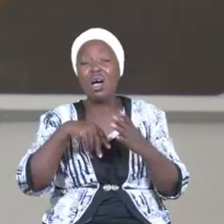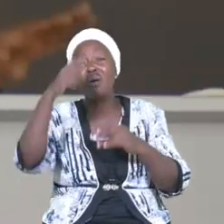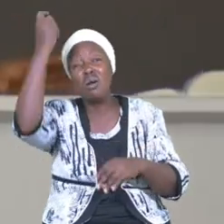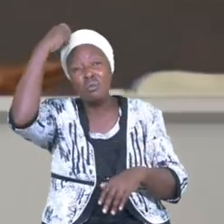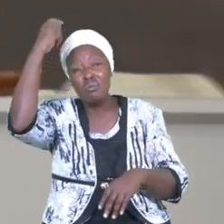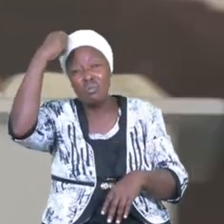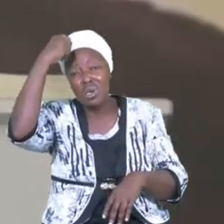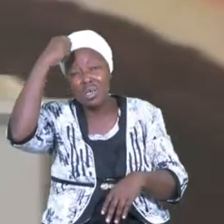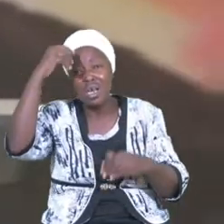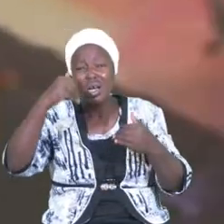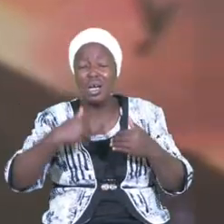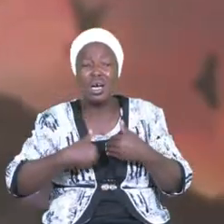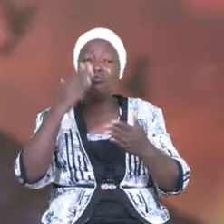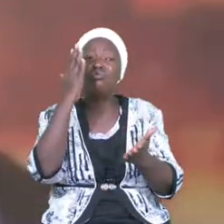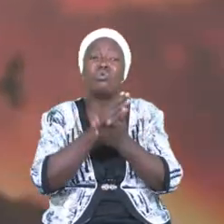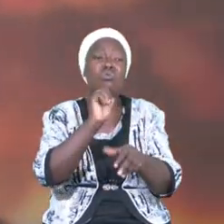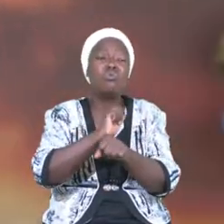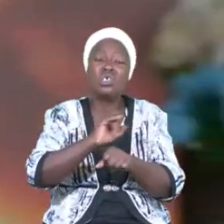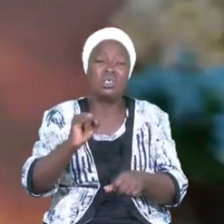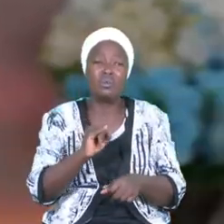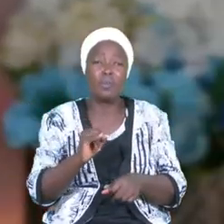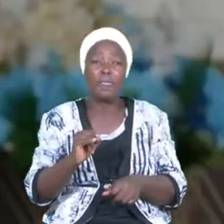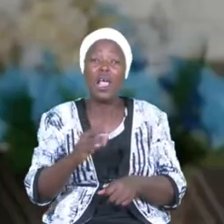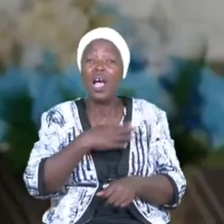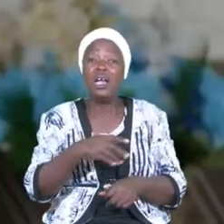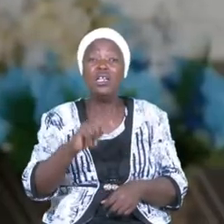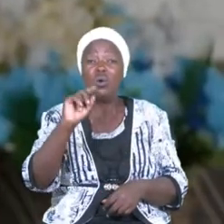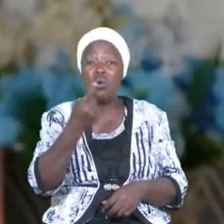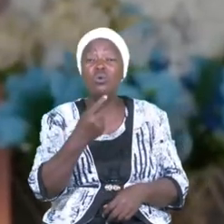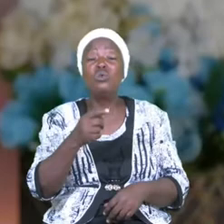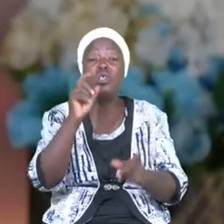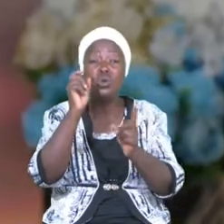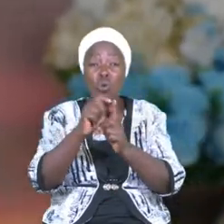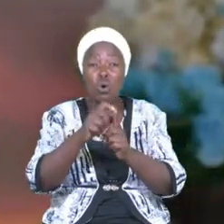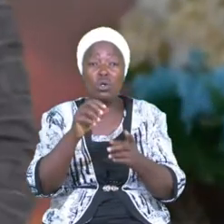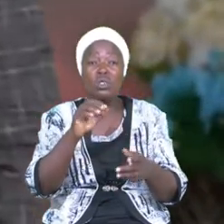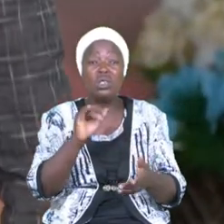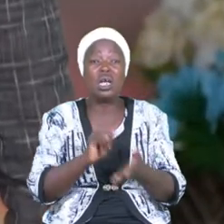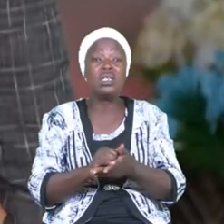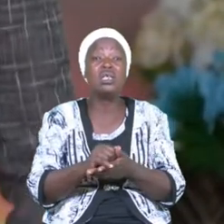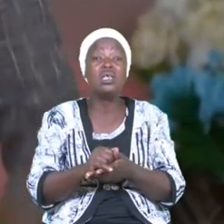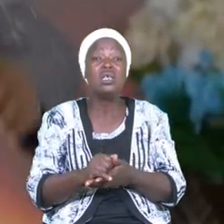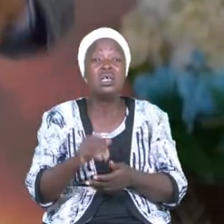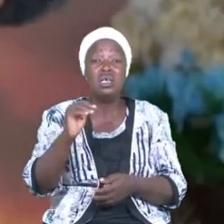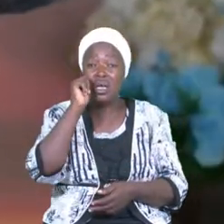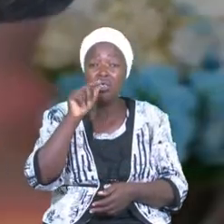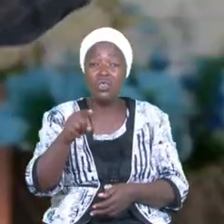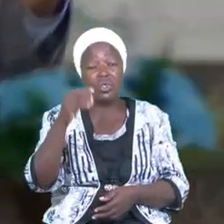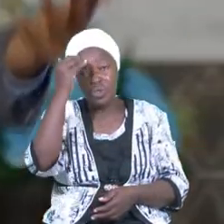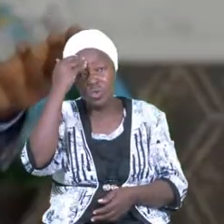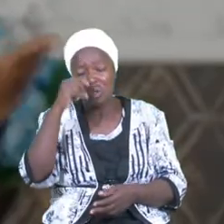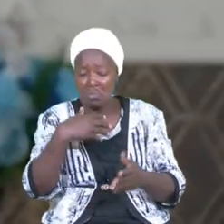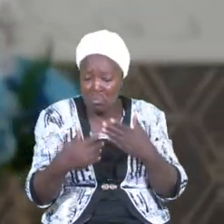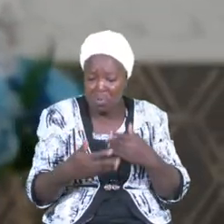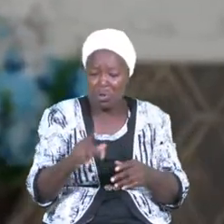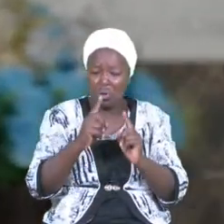stopped functioning. And the only sentence she knows, whether she's talking to a little boy, or she's talking to a